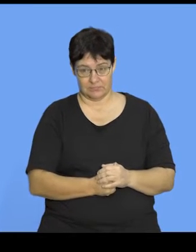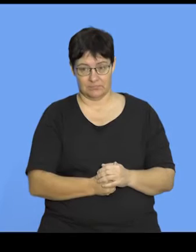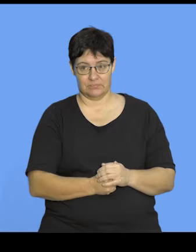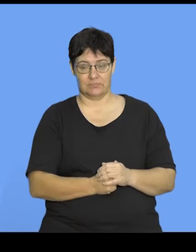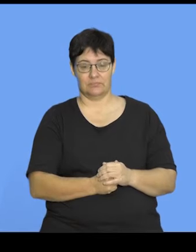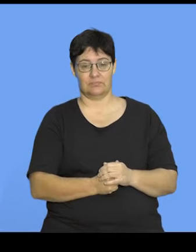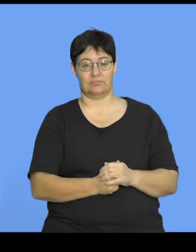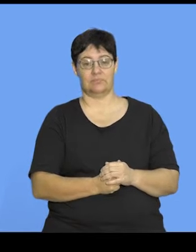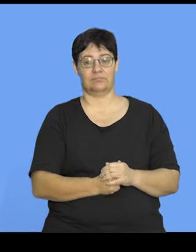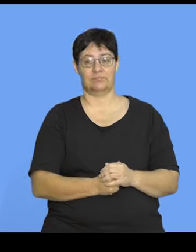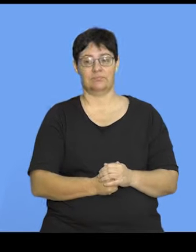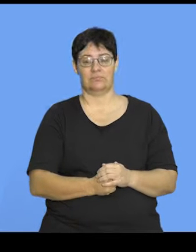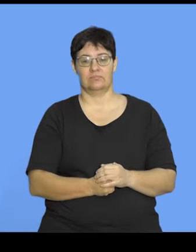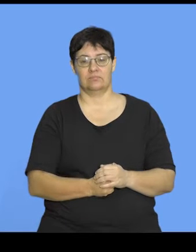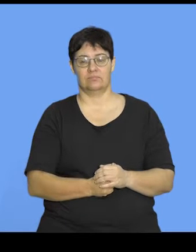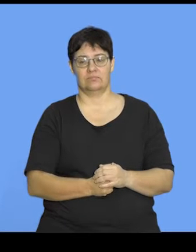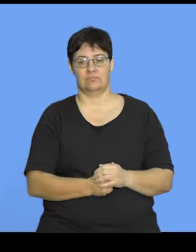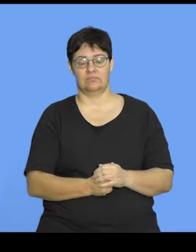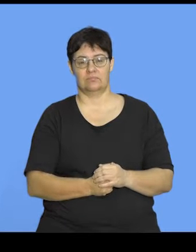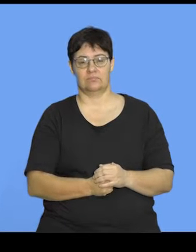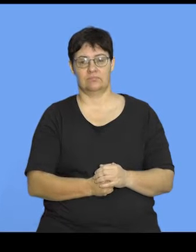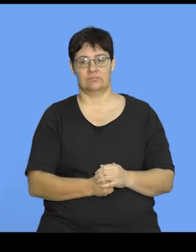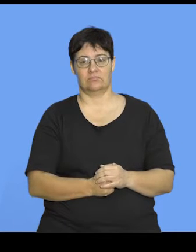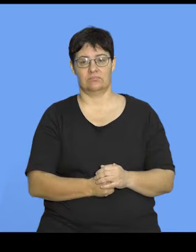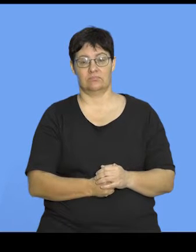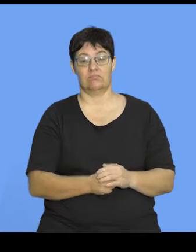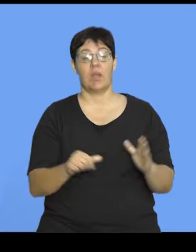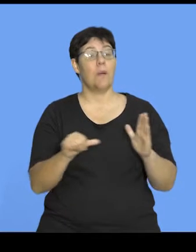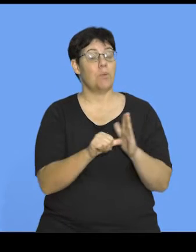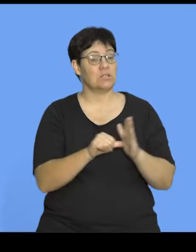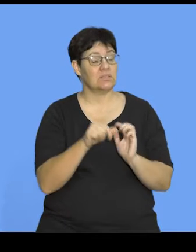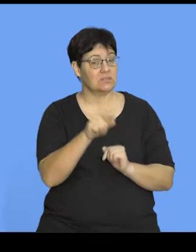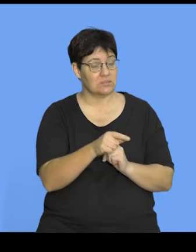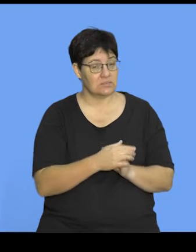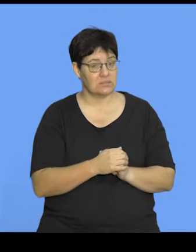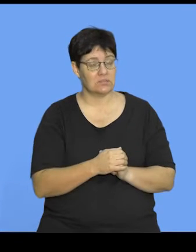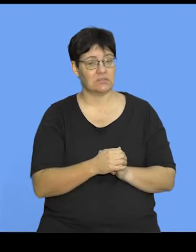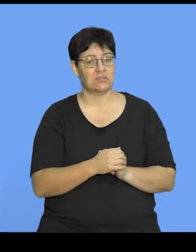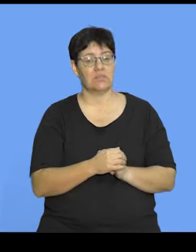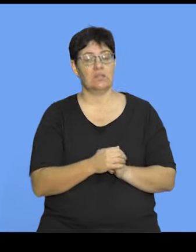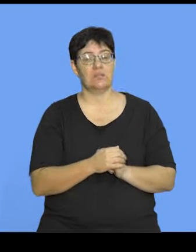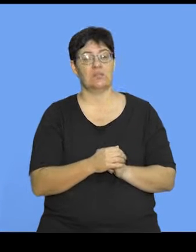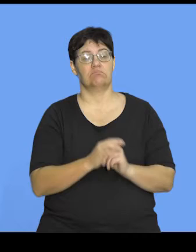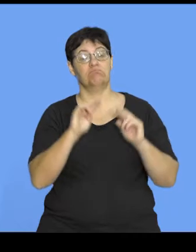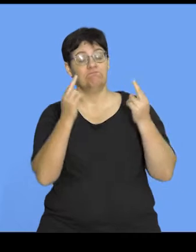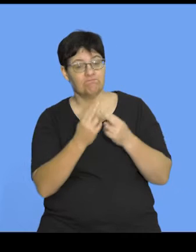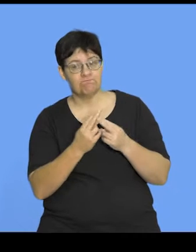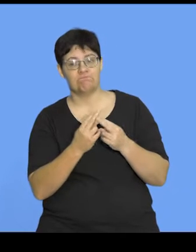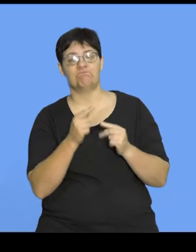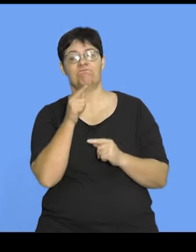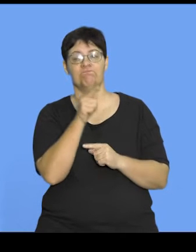this. Our key words are Newton's law of universal gravitation. On that